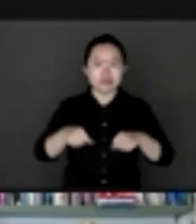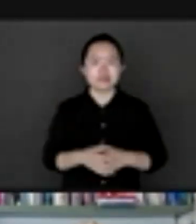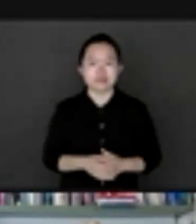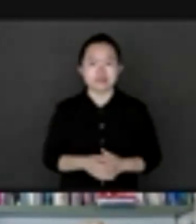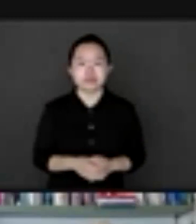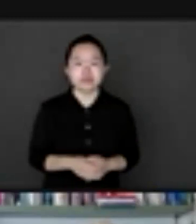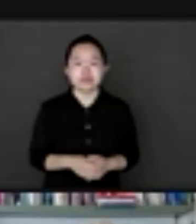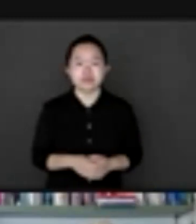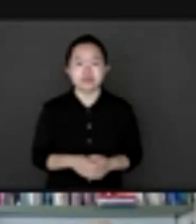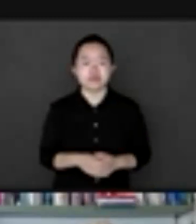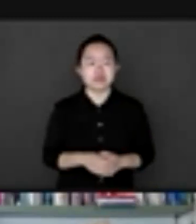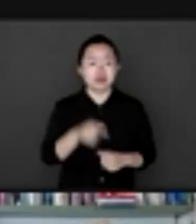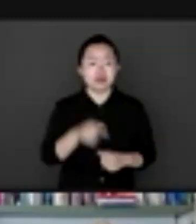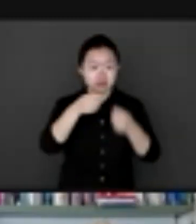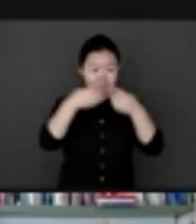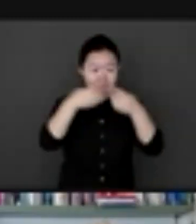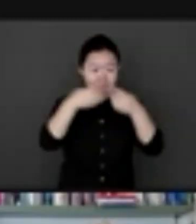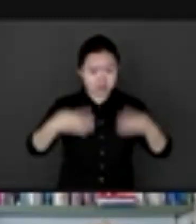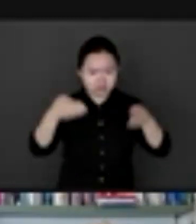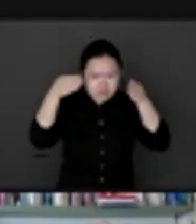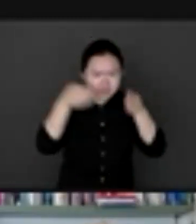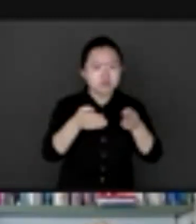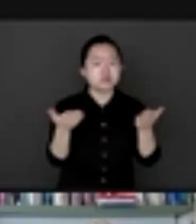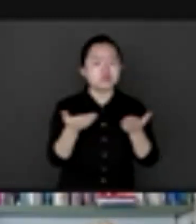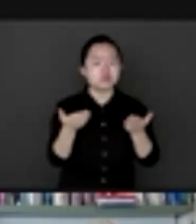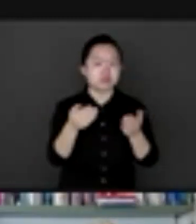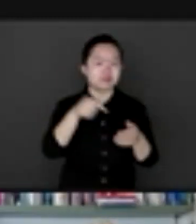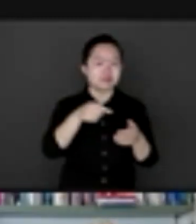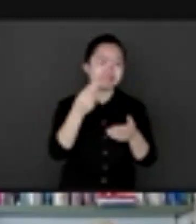has been in some way data informed. The path